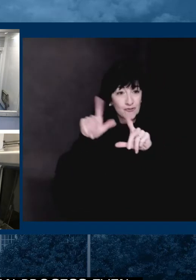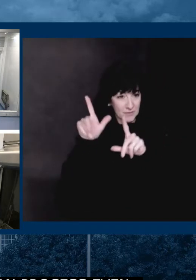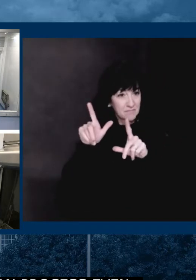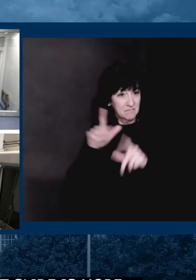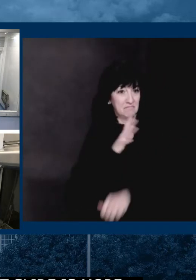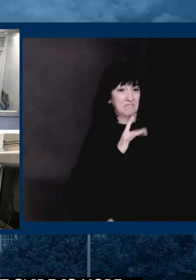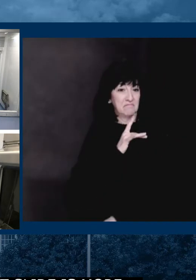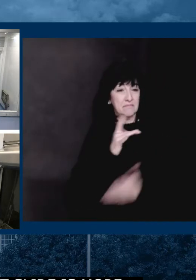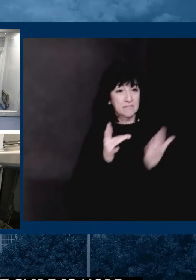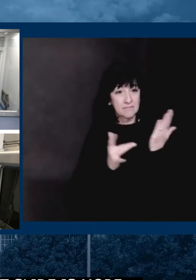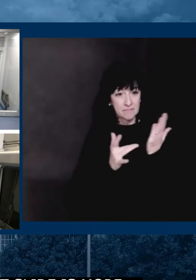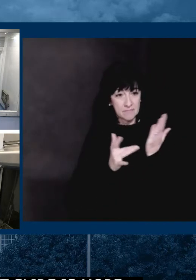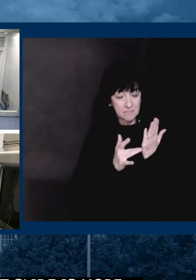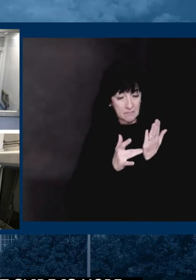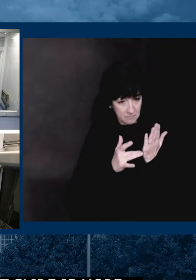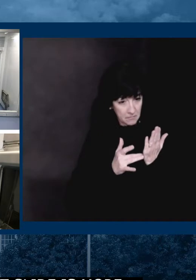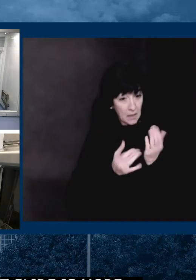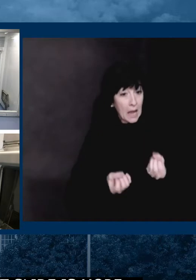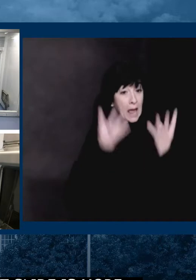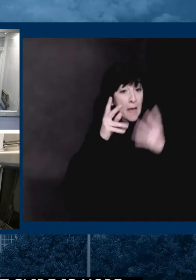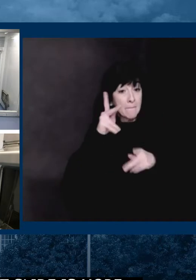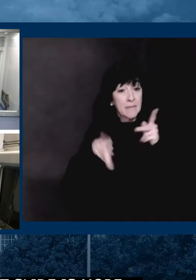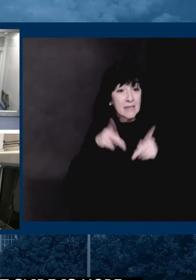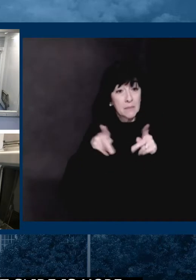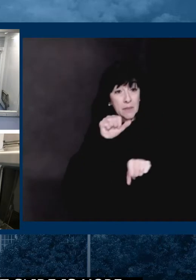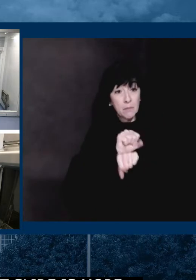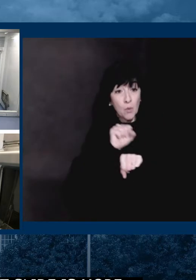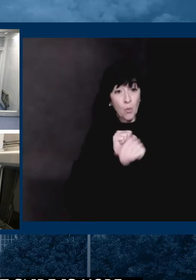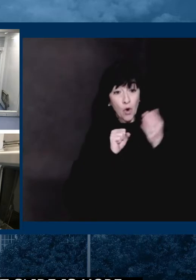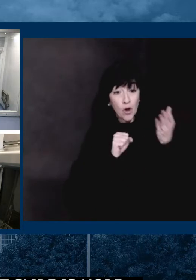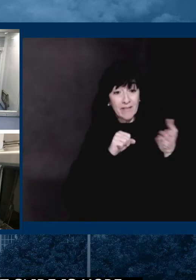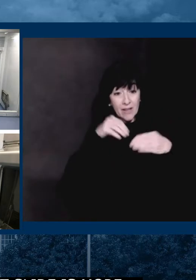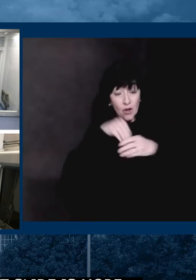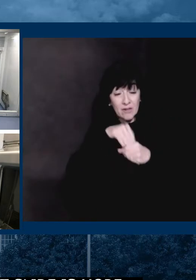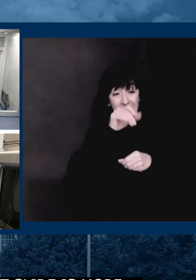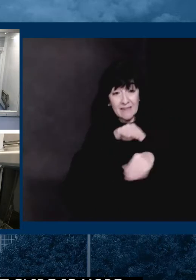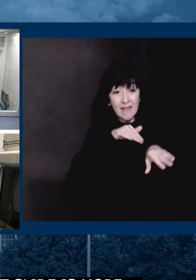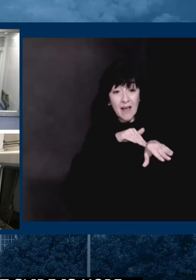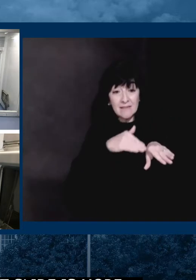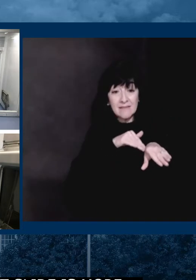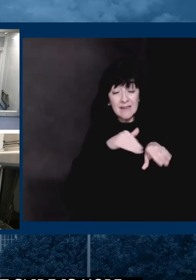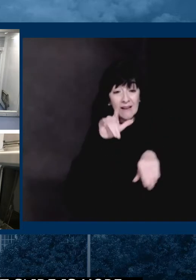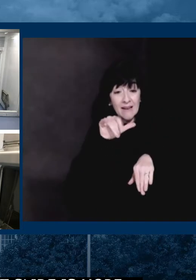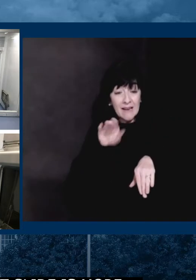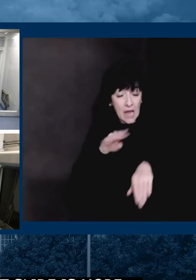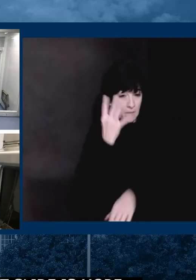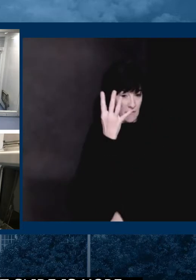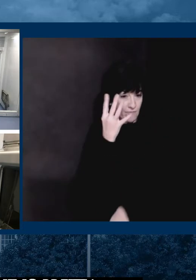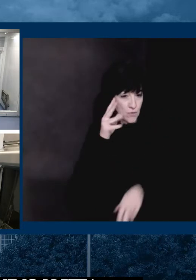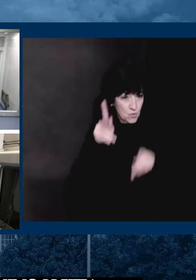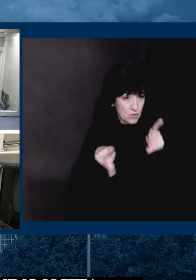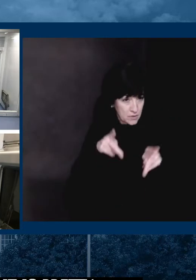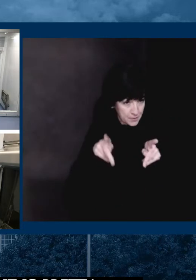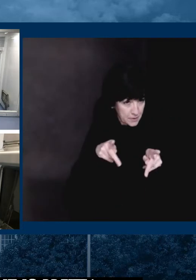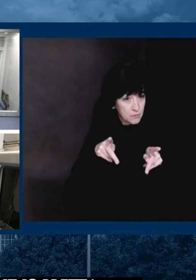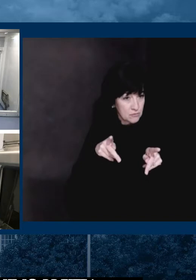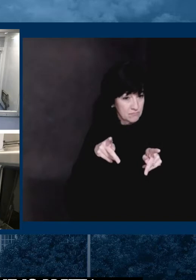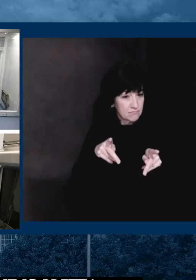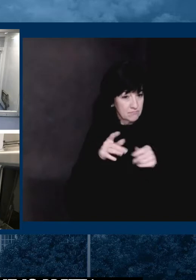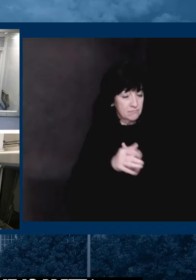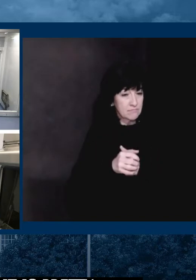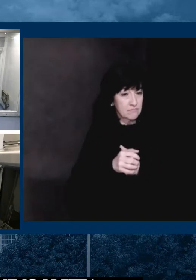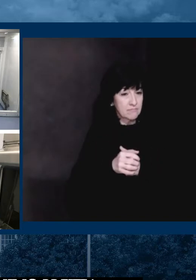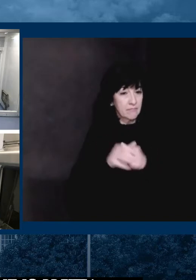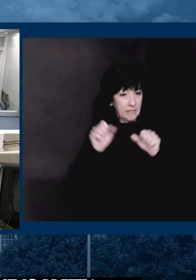can hold 4 staff under negative pressure ventilation, and again, provides expansion for us to be able to do more